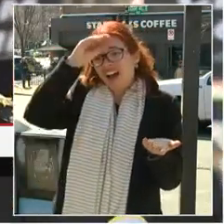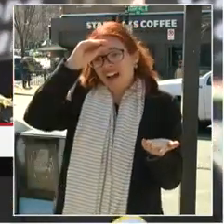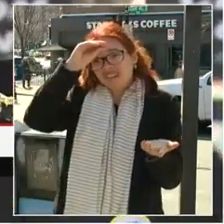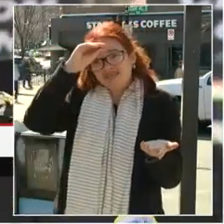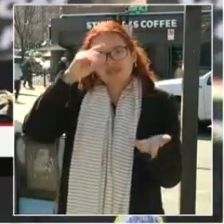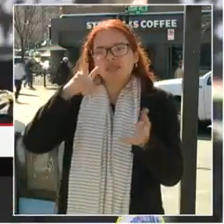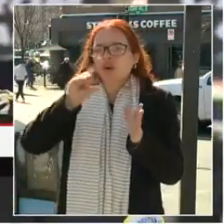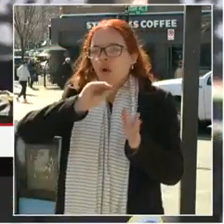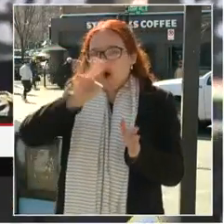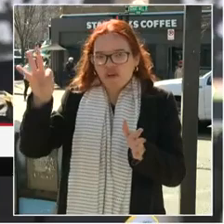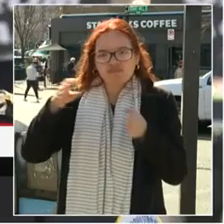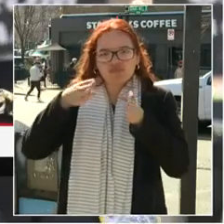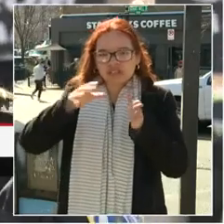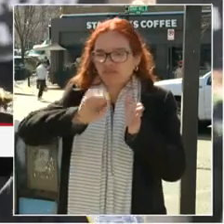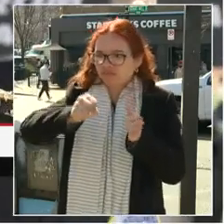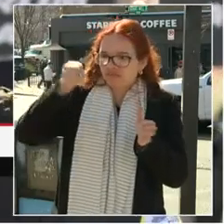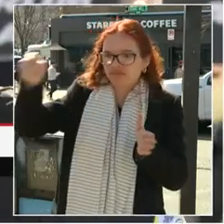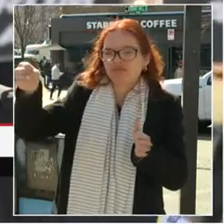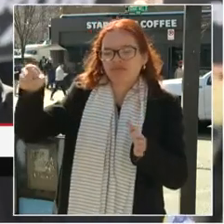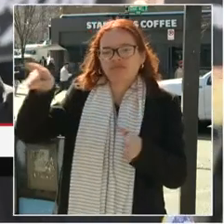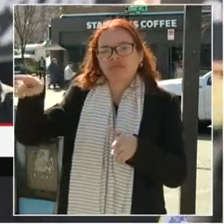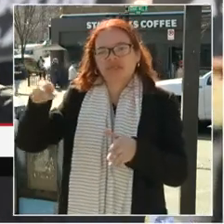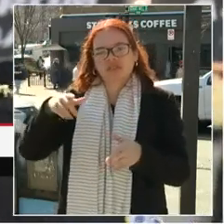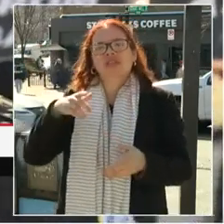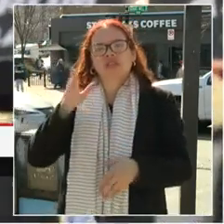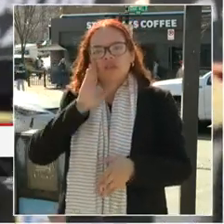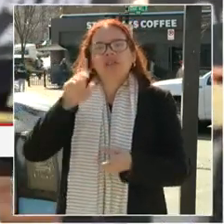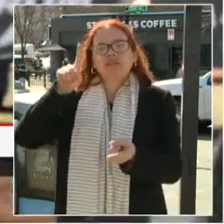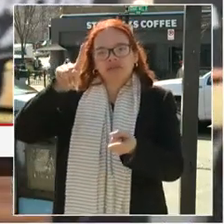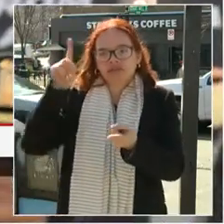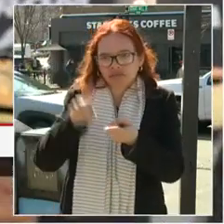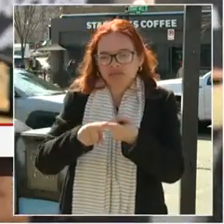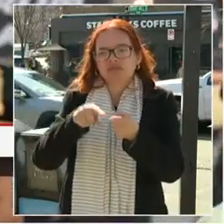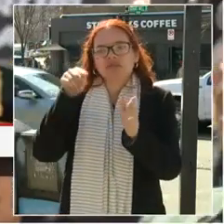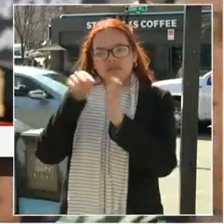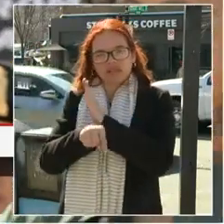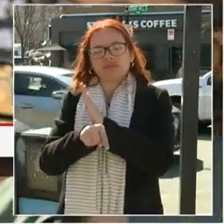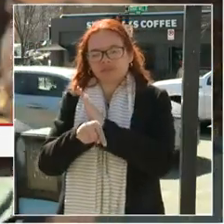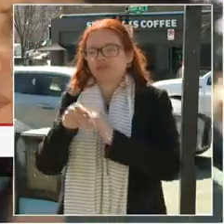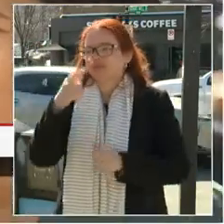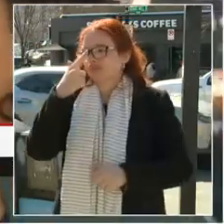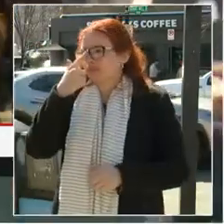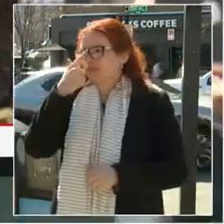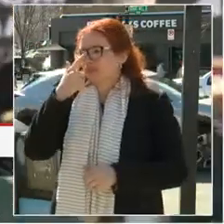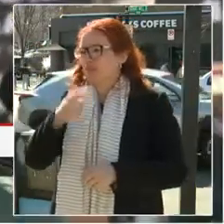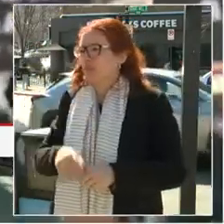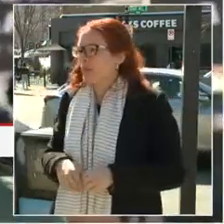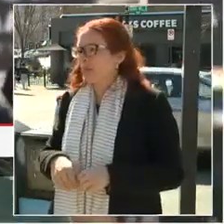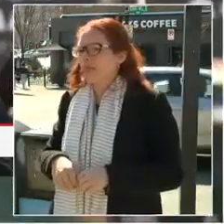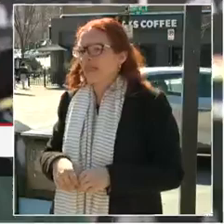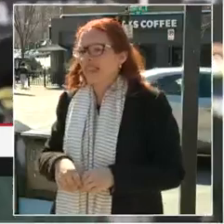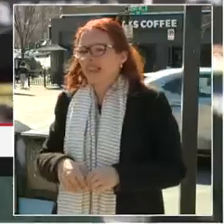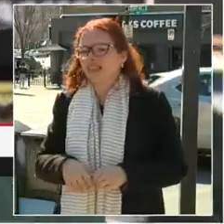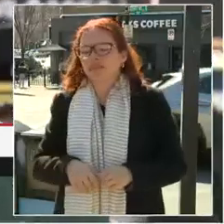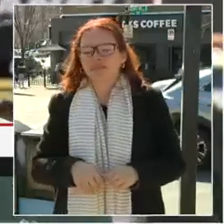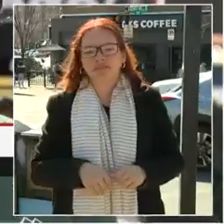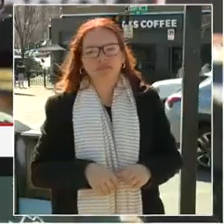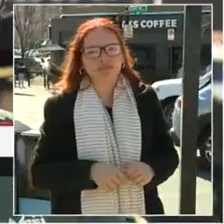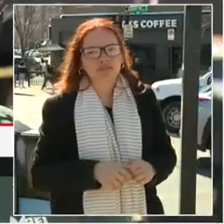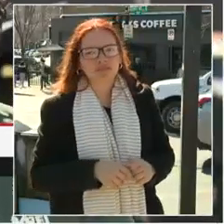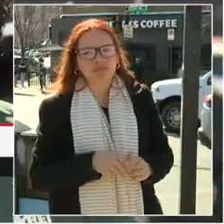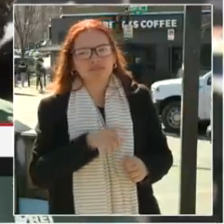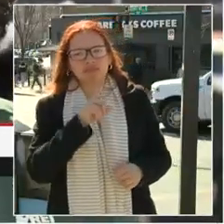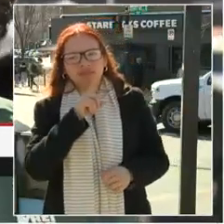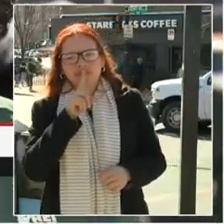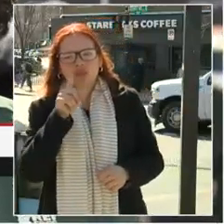guns in their hands. If we can do those things, we'll see a reduction in homicides in the city. Thank you. So let me say this as well,